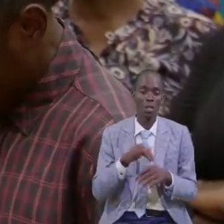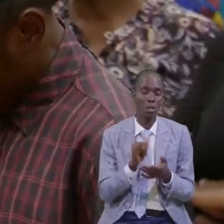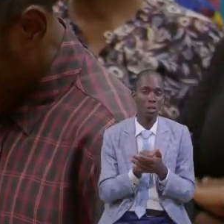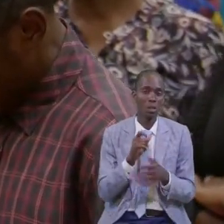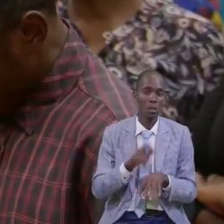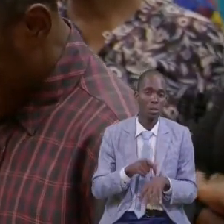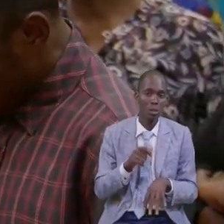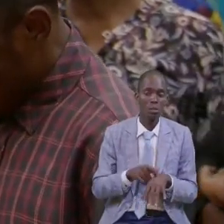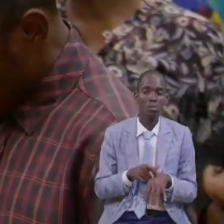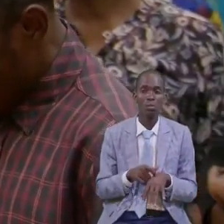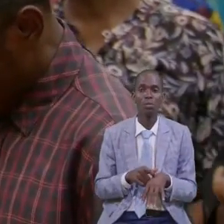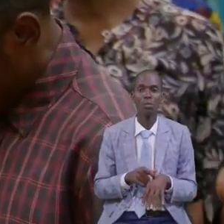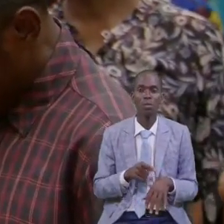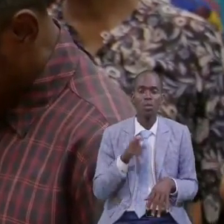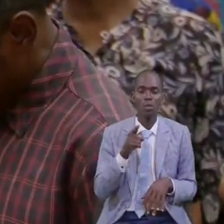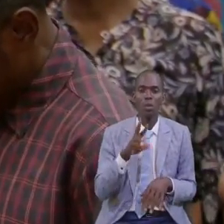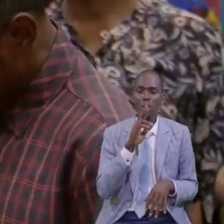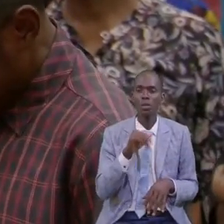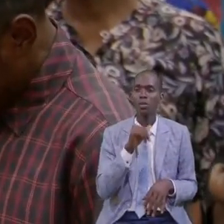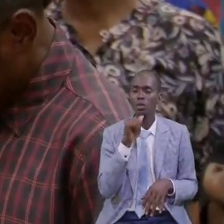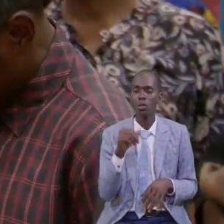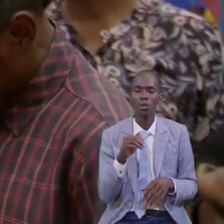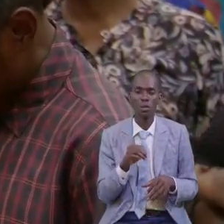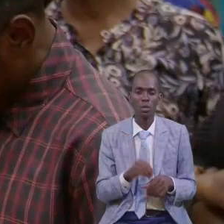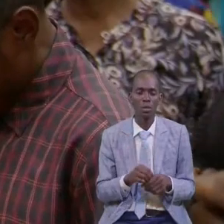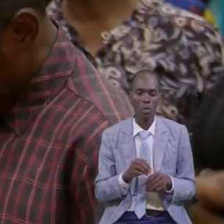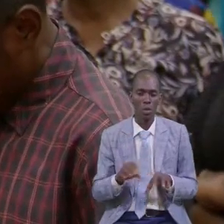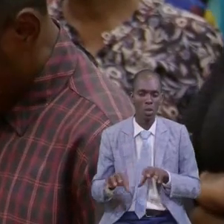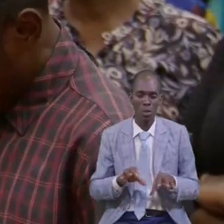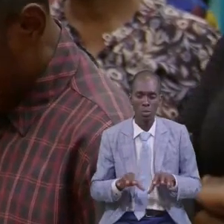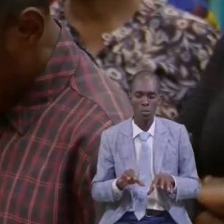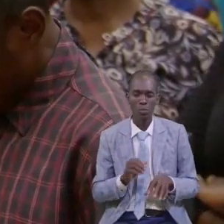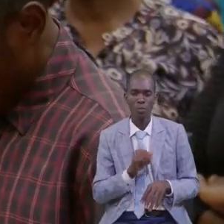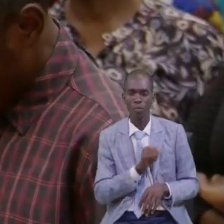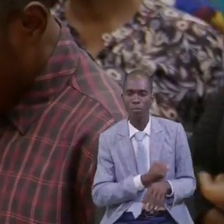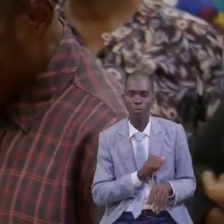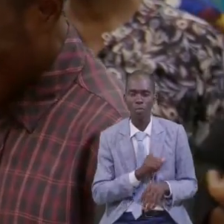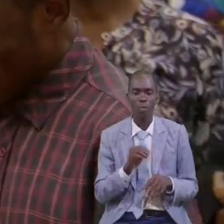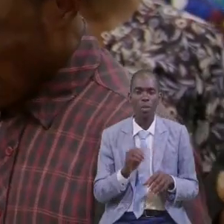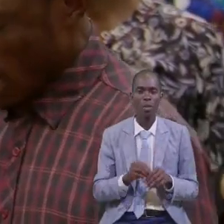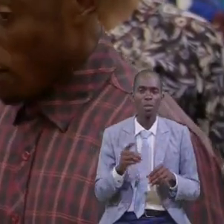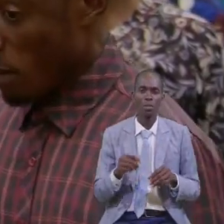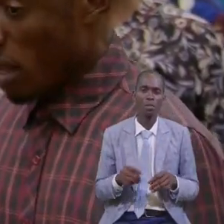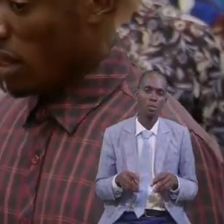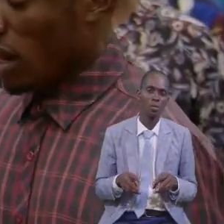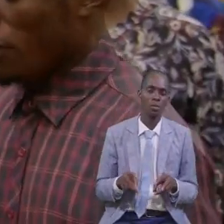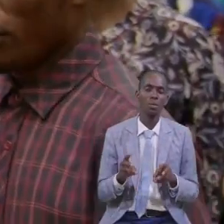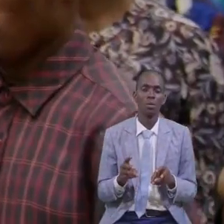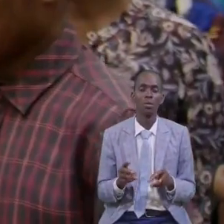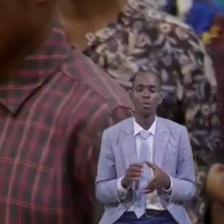in an action, you're not in an attitude, you're not in a disposition